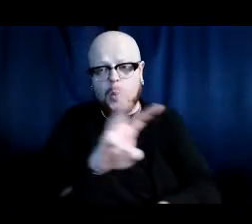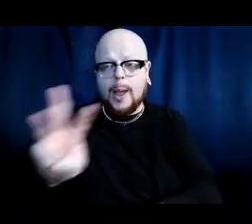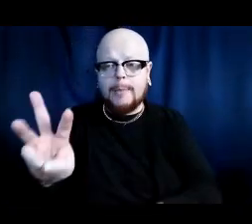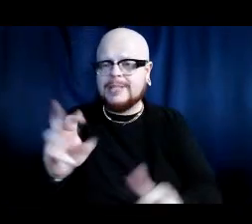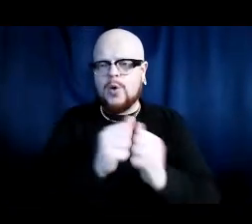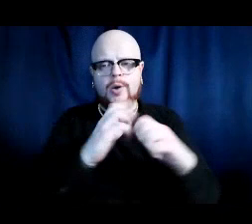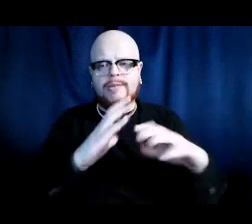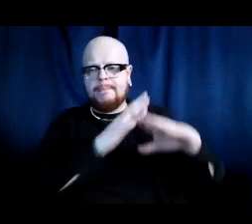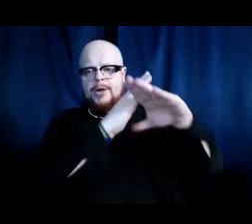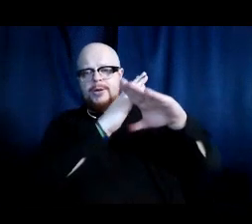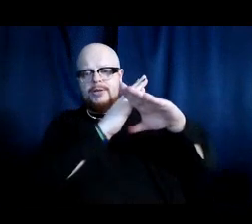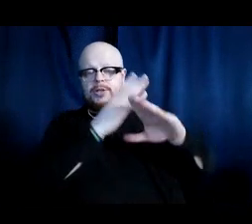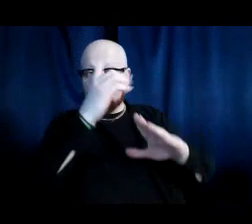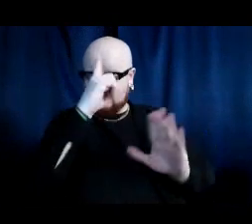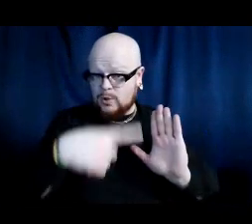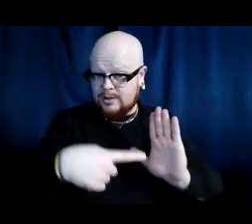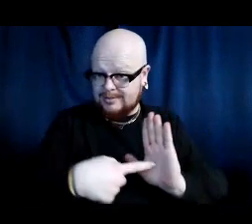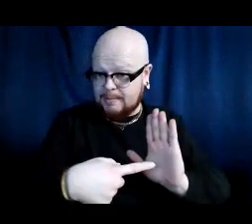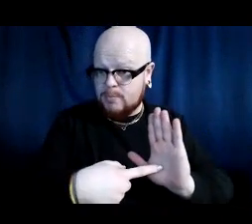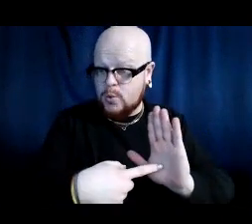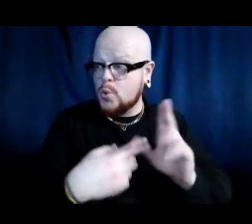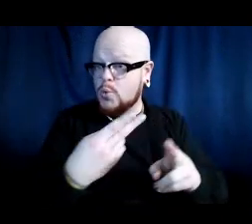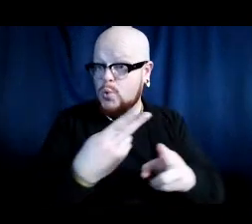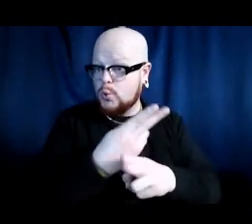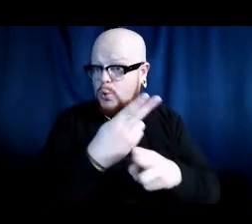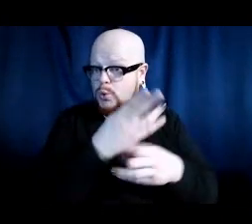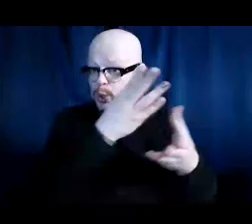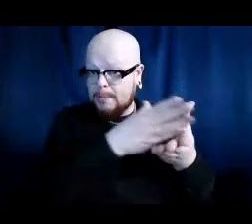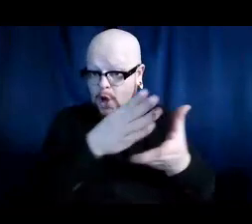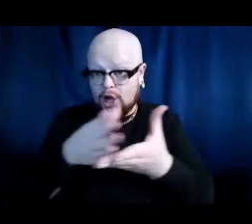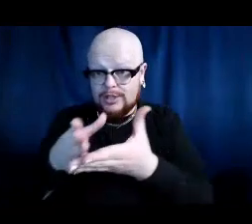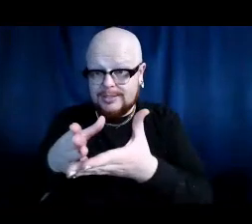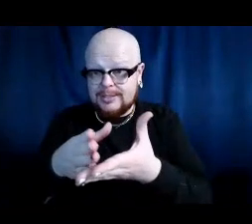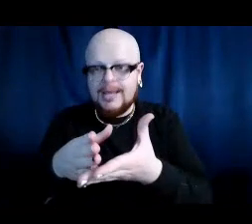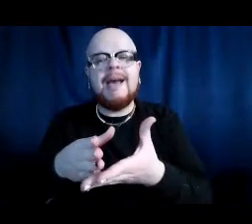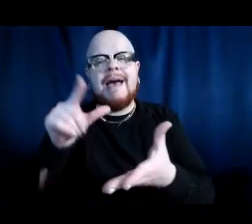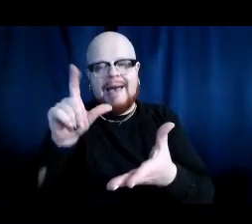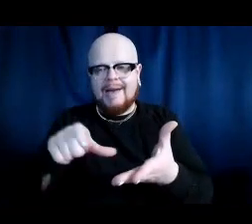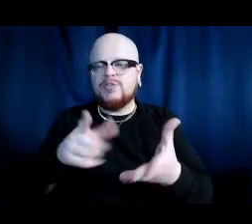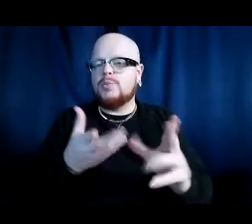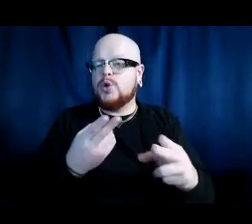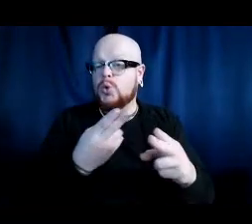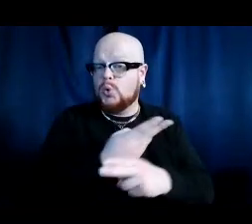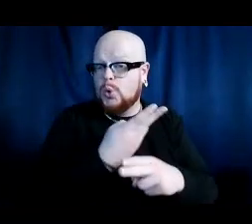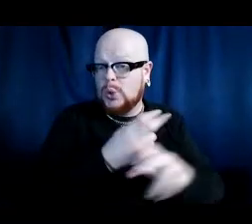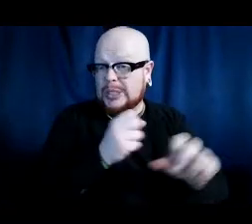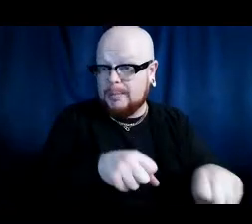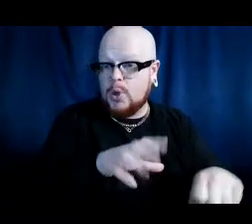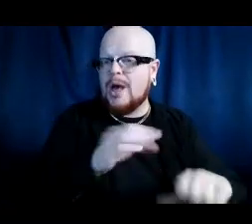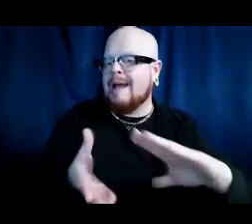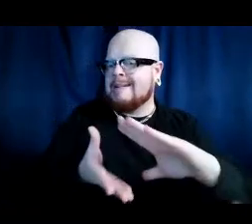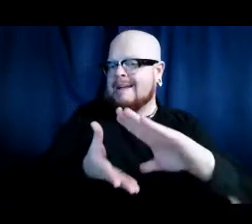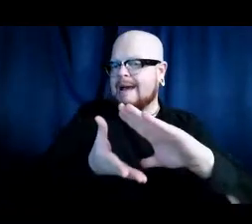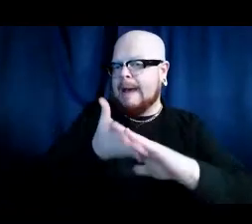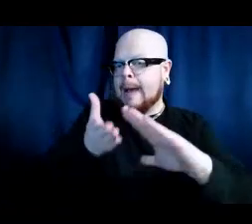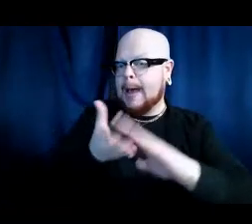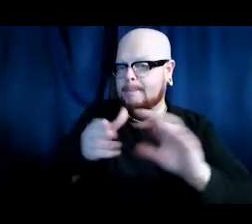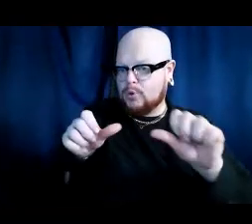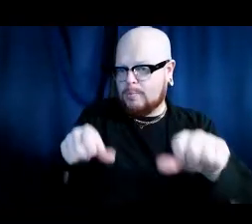interface components and navigation must be operable and usable by everyone. So this means there are no